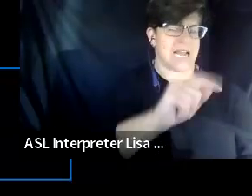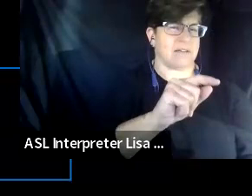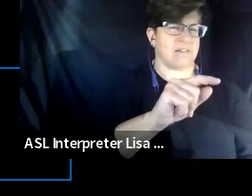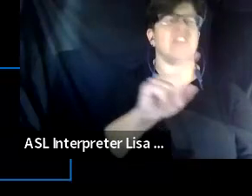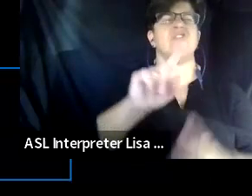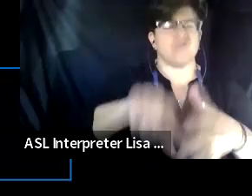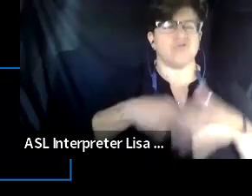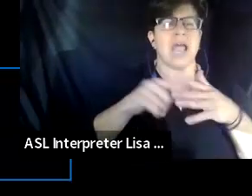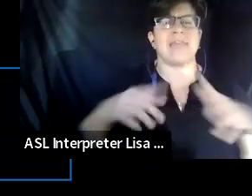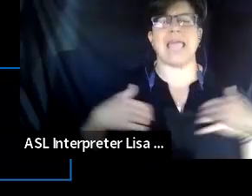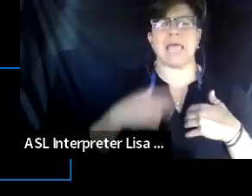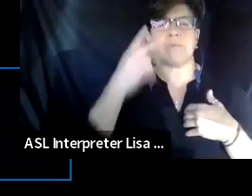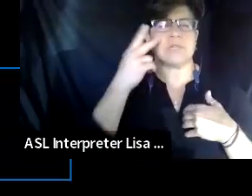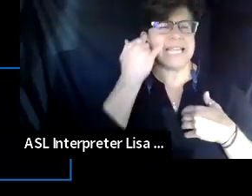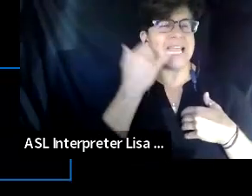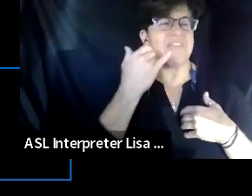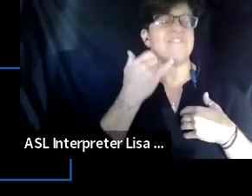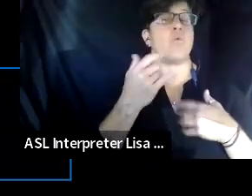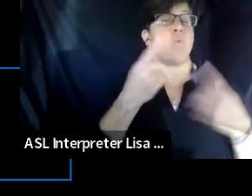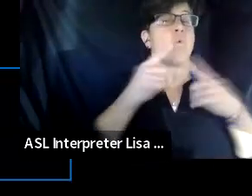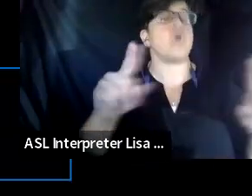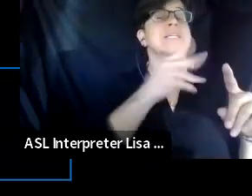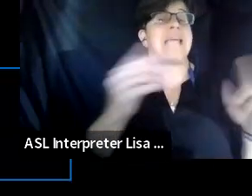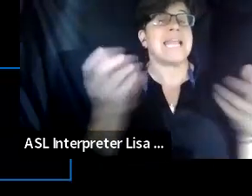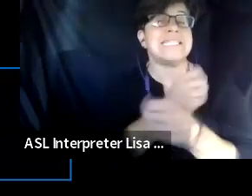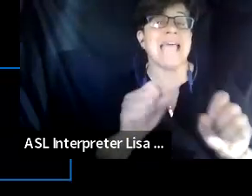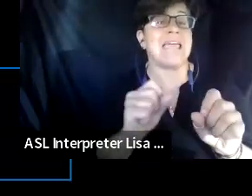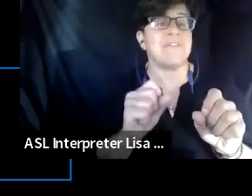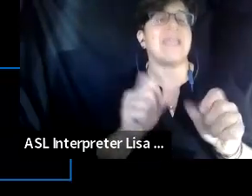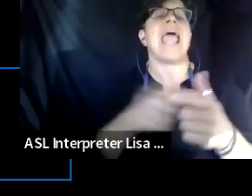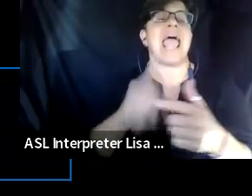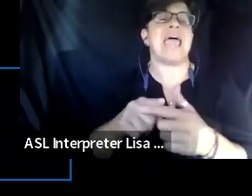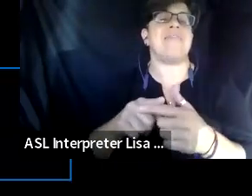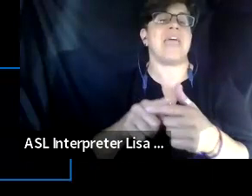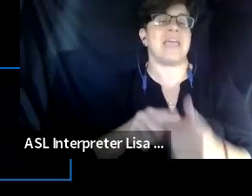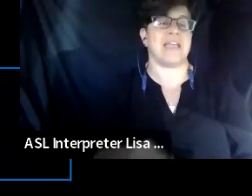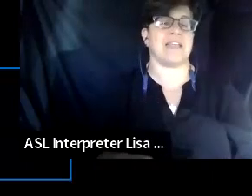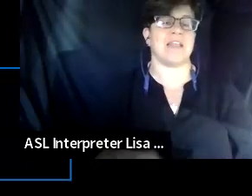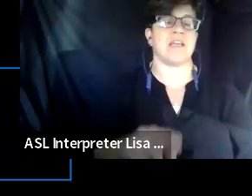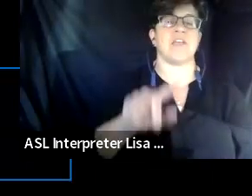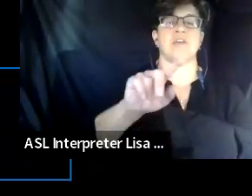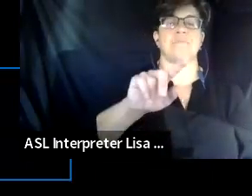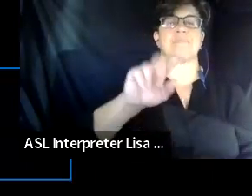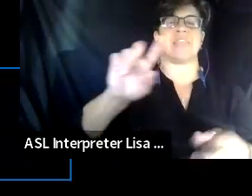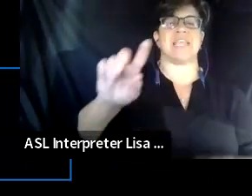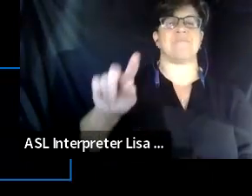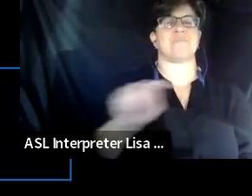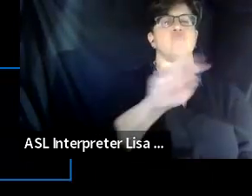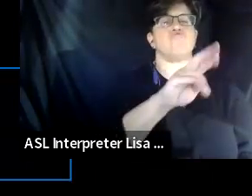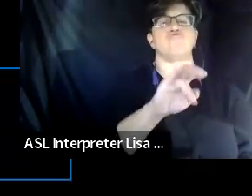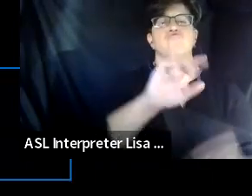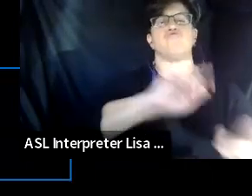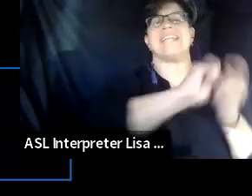is efficient and safe. And if this is so, one would then move to the translational research phase, which means making clinical grade